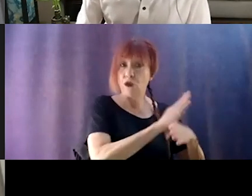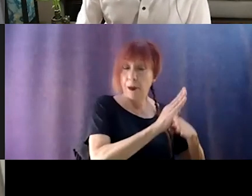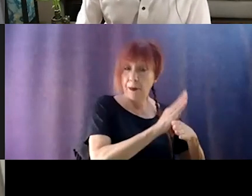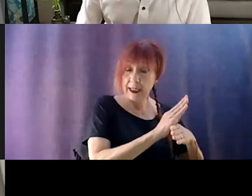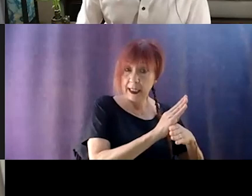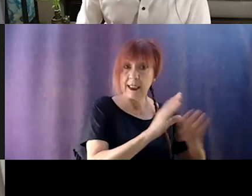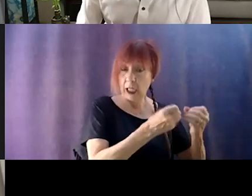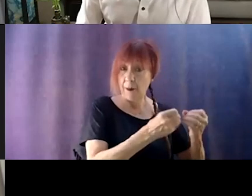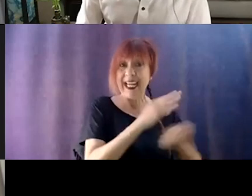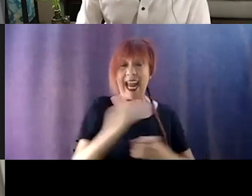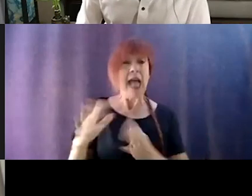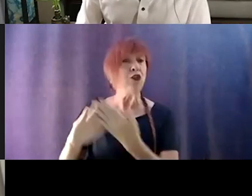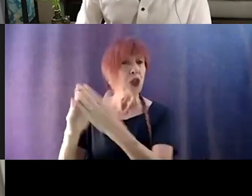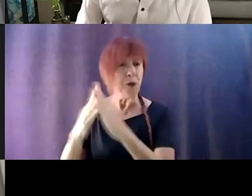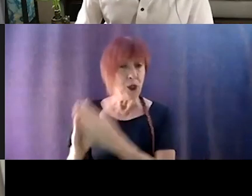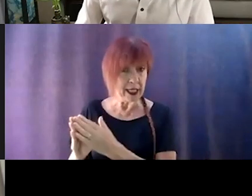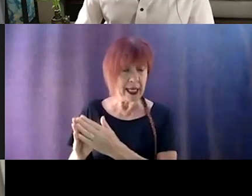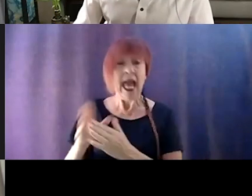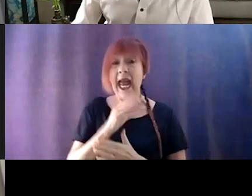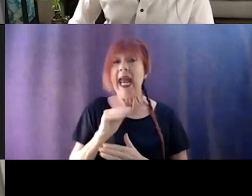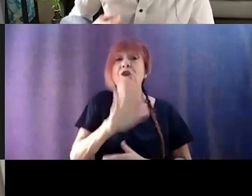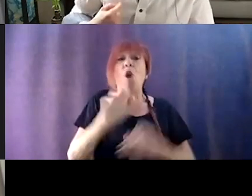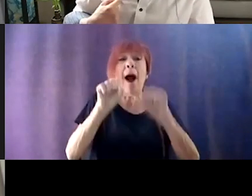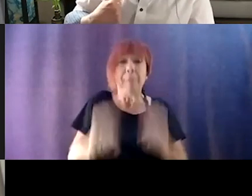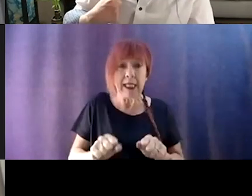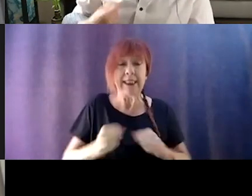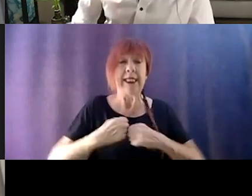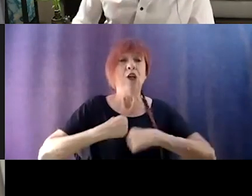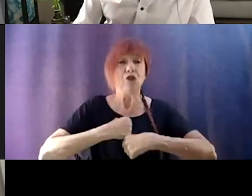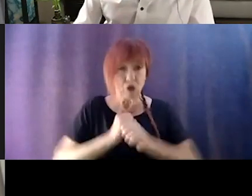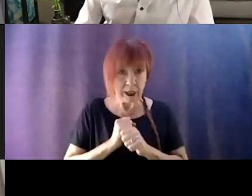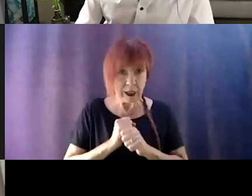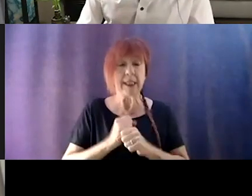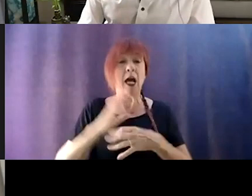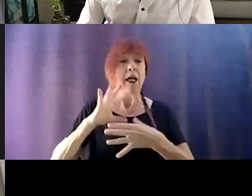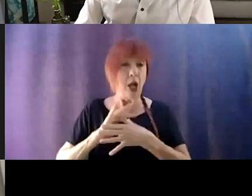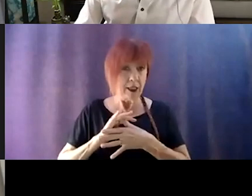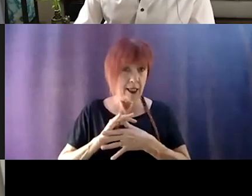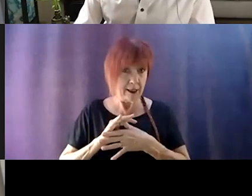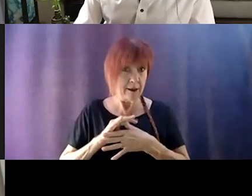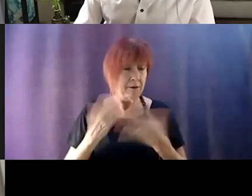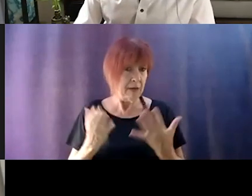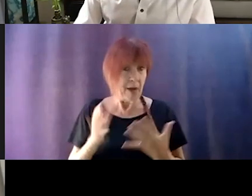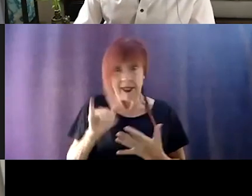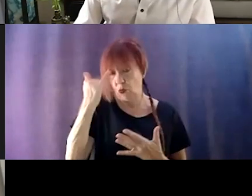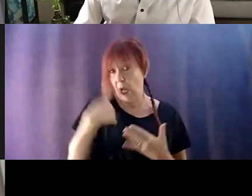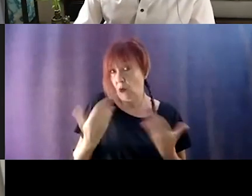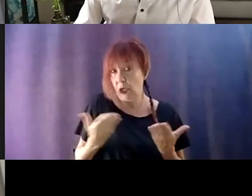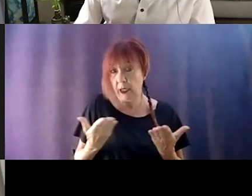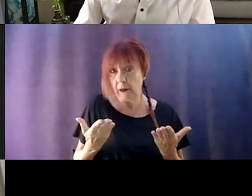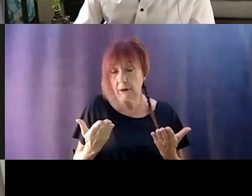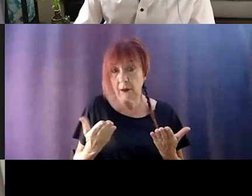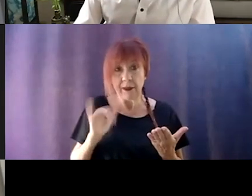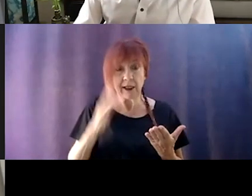something I believe all of us have. I mean, the reason you're on this today is because you have a genuine interest in potentially making this an opportunity for yourself. So